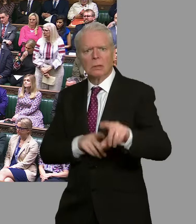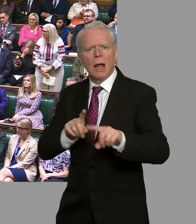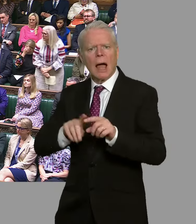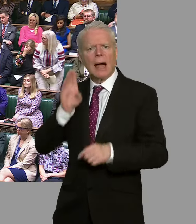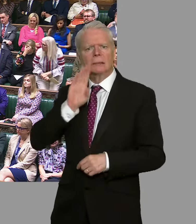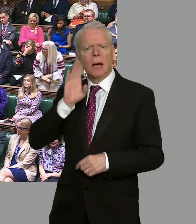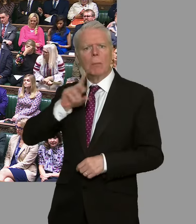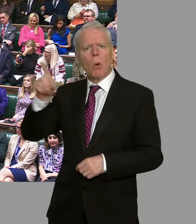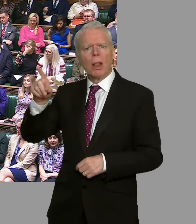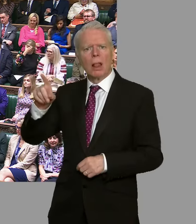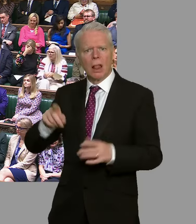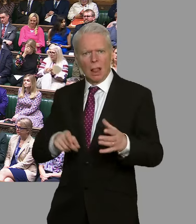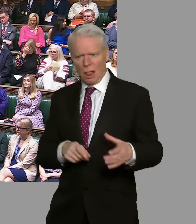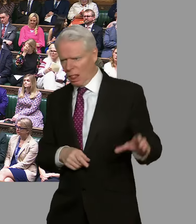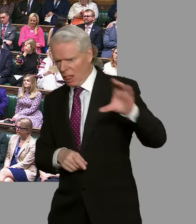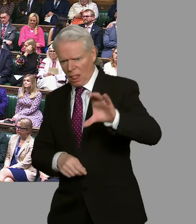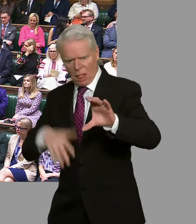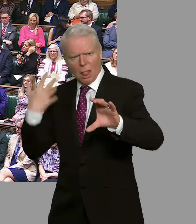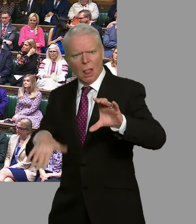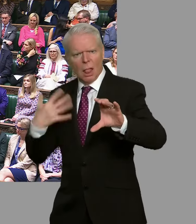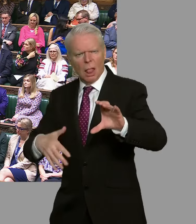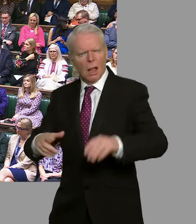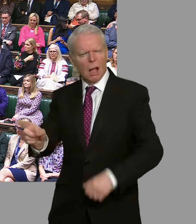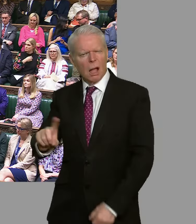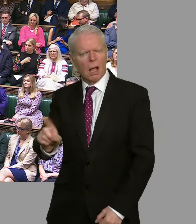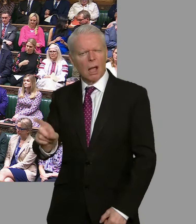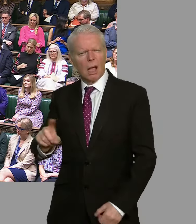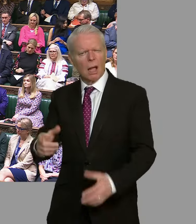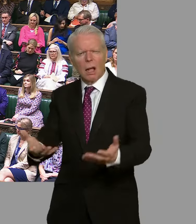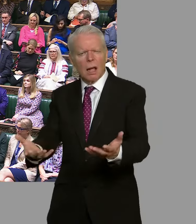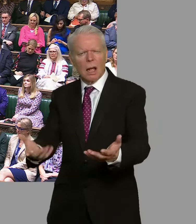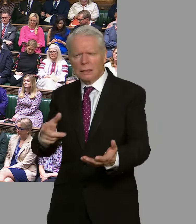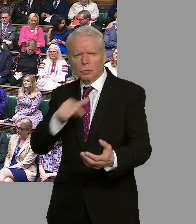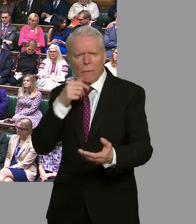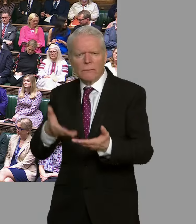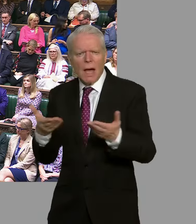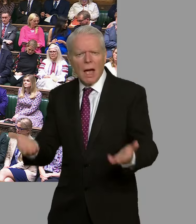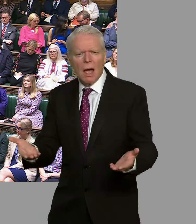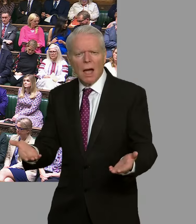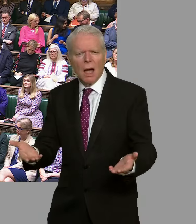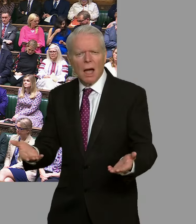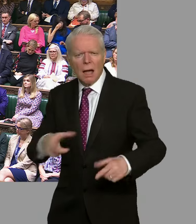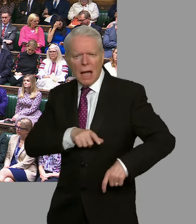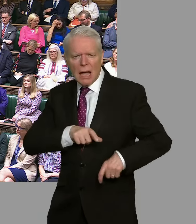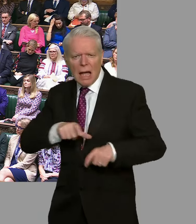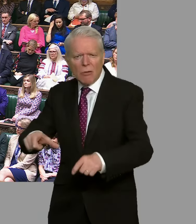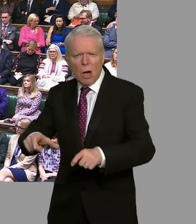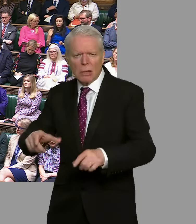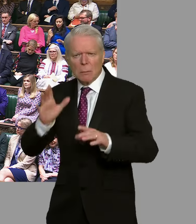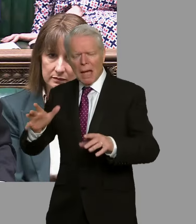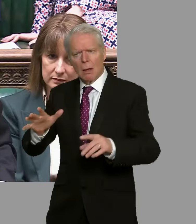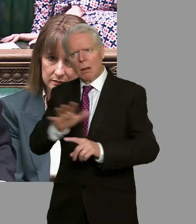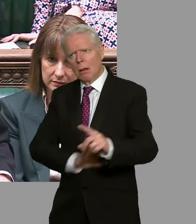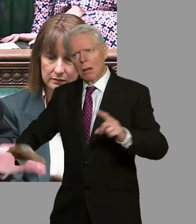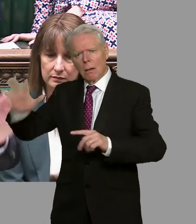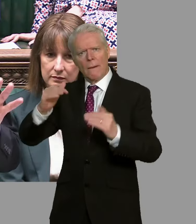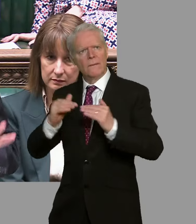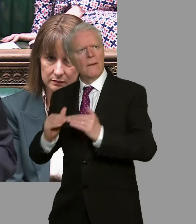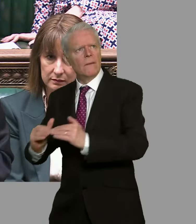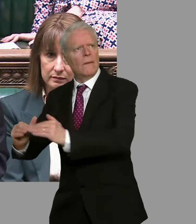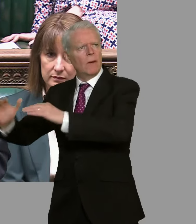a dedicated campaigner on this for a very long time. As he knows, 14 years of mismanagement by the party opposite left